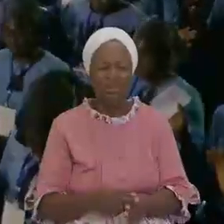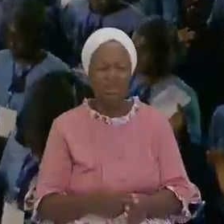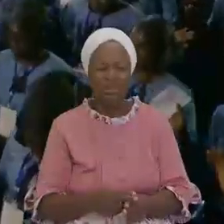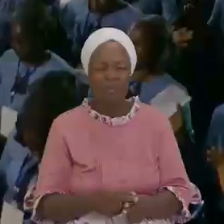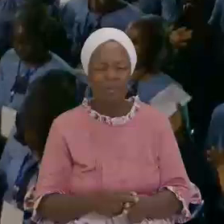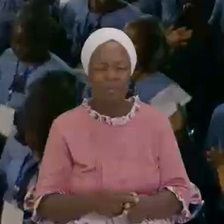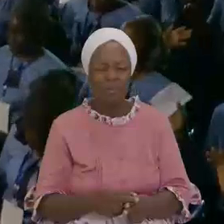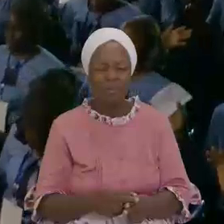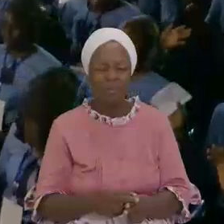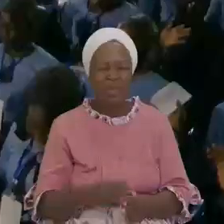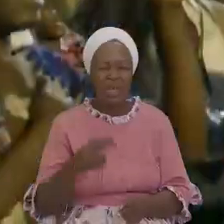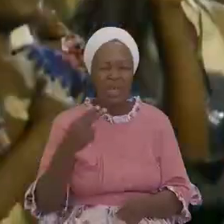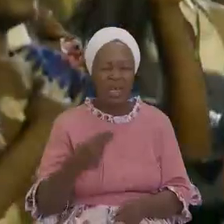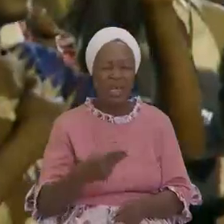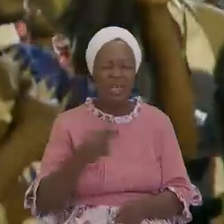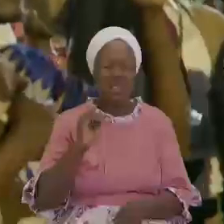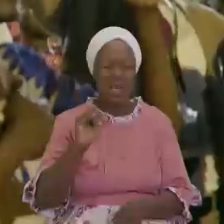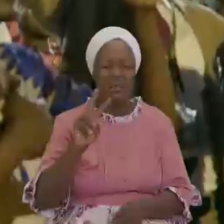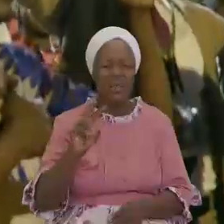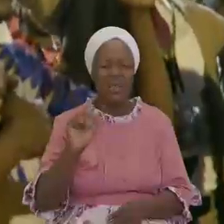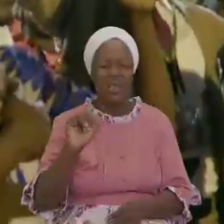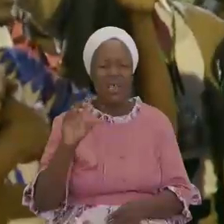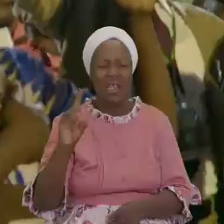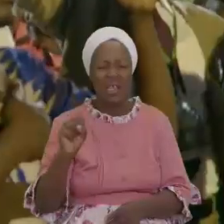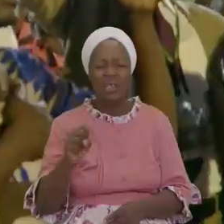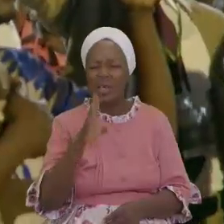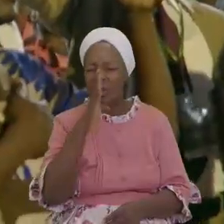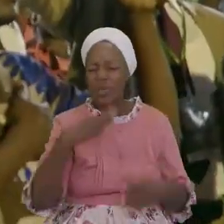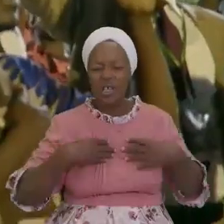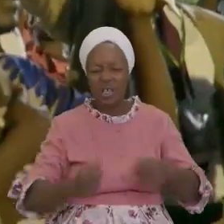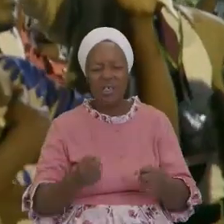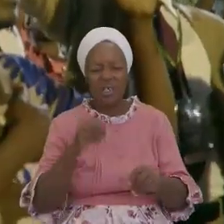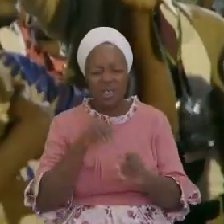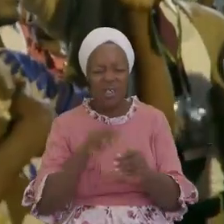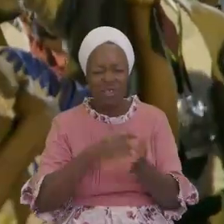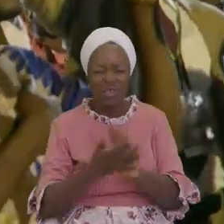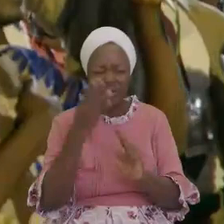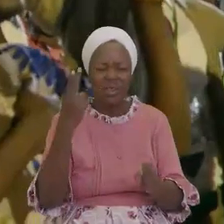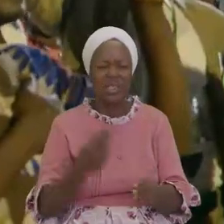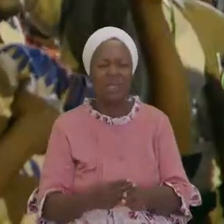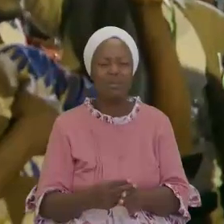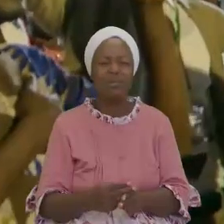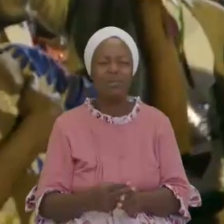name. HIV AIDS, be healed in Jesus' name.